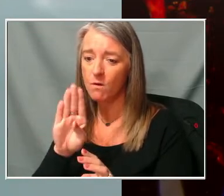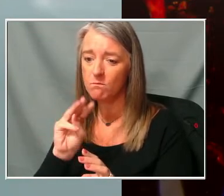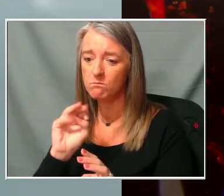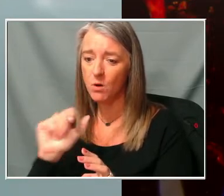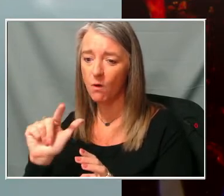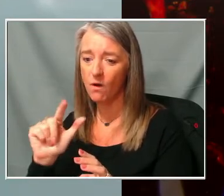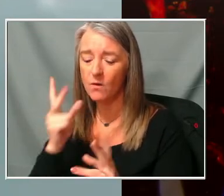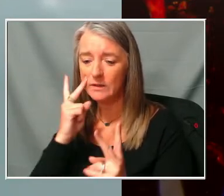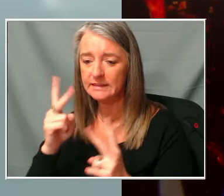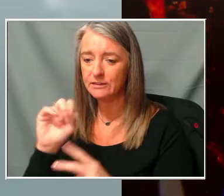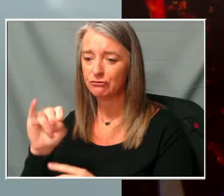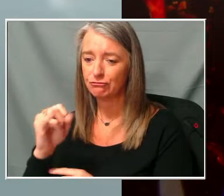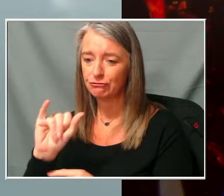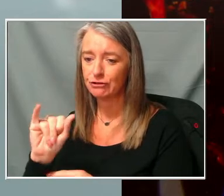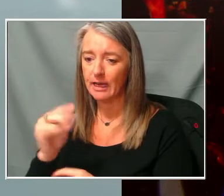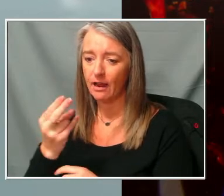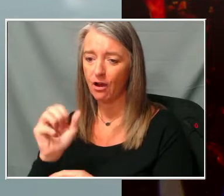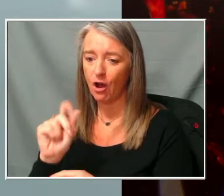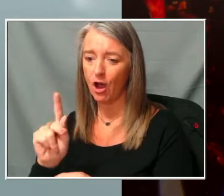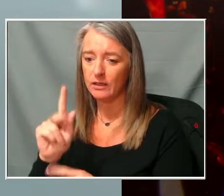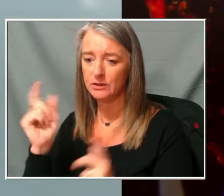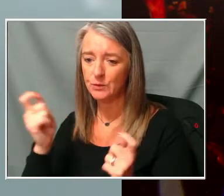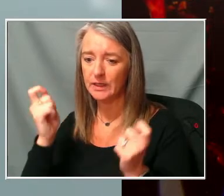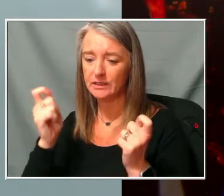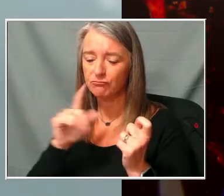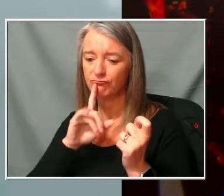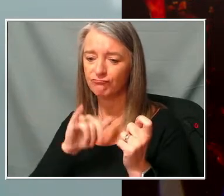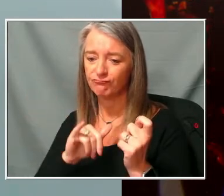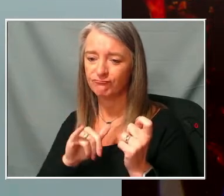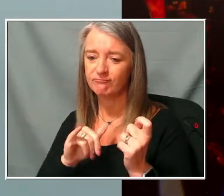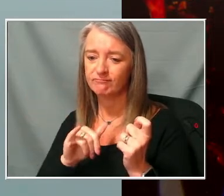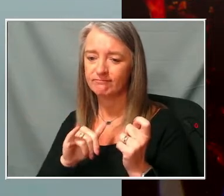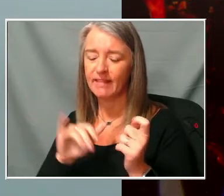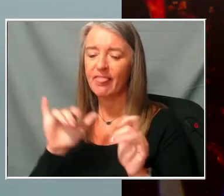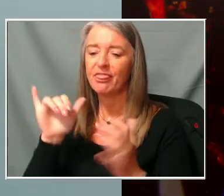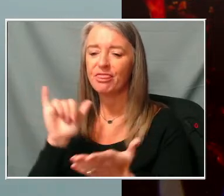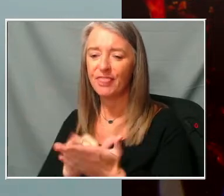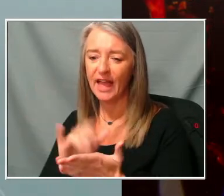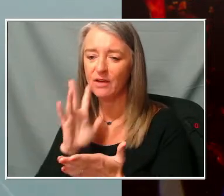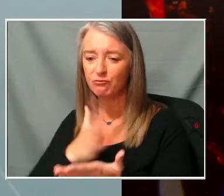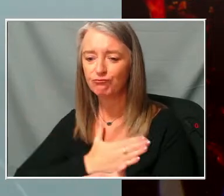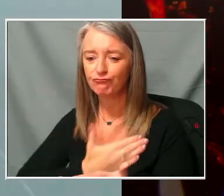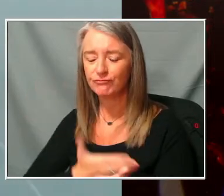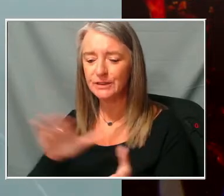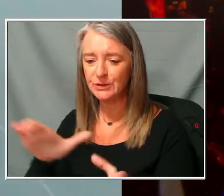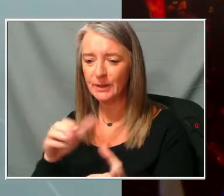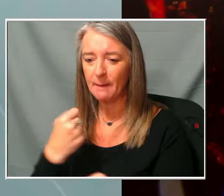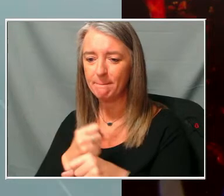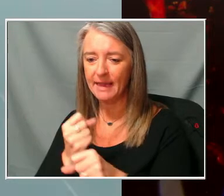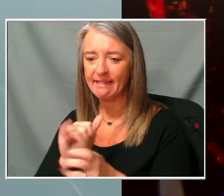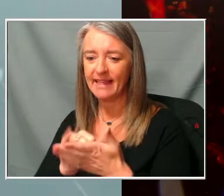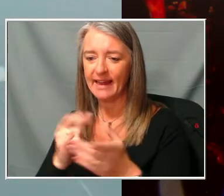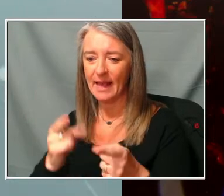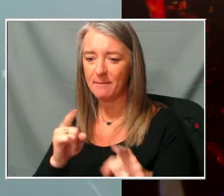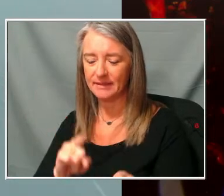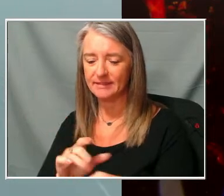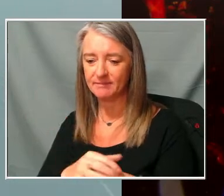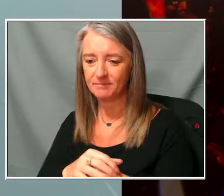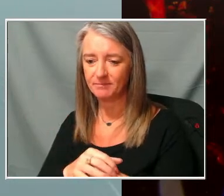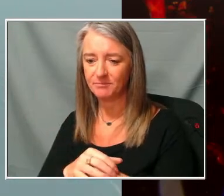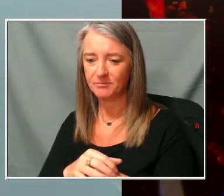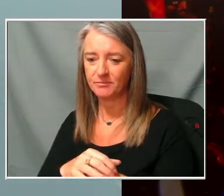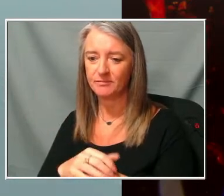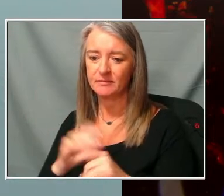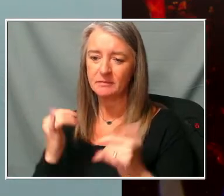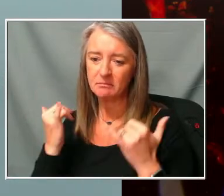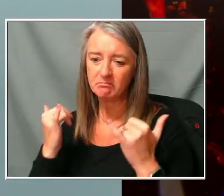see the Jayhawks win. And it was. Now that they could do. They made that happen. They did, and they played their heart out